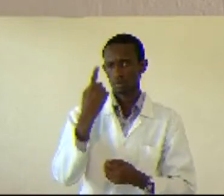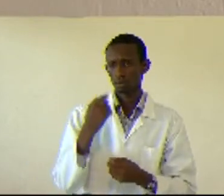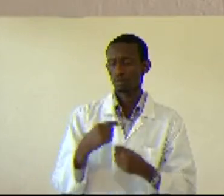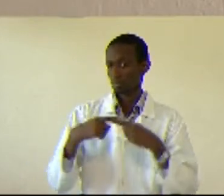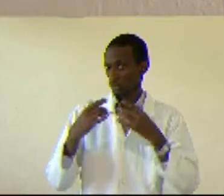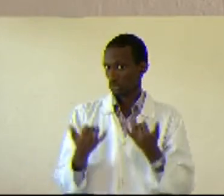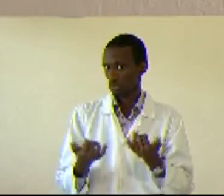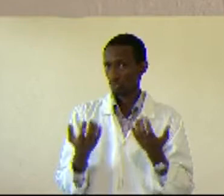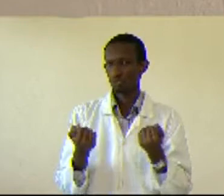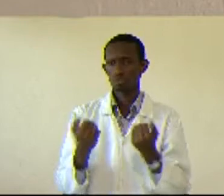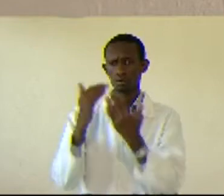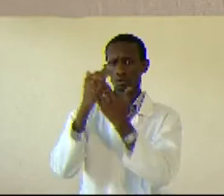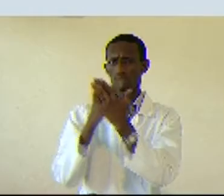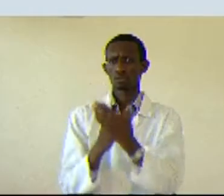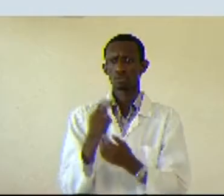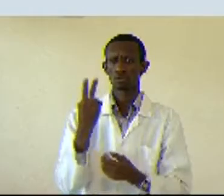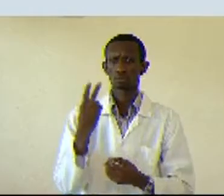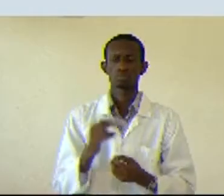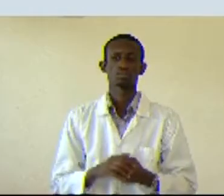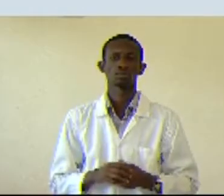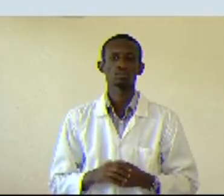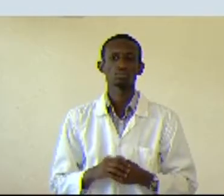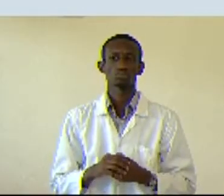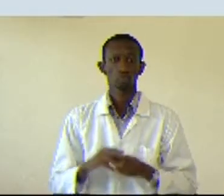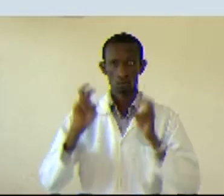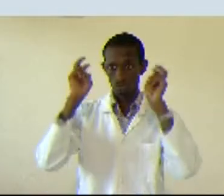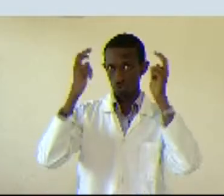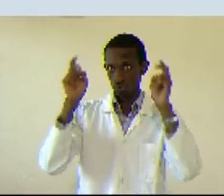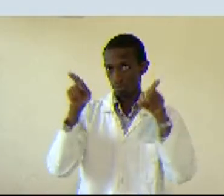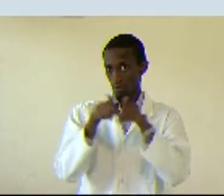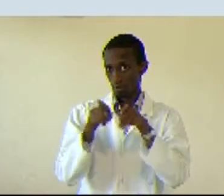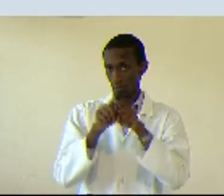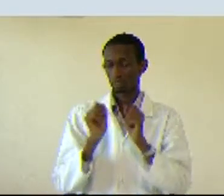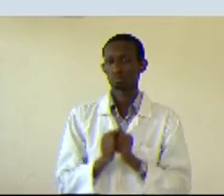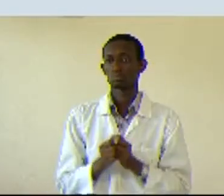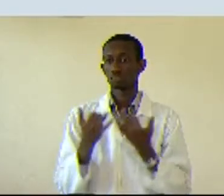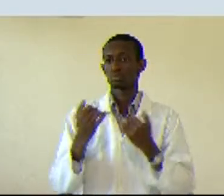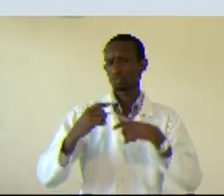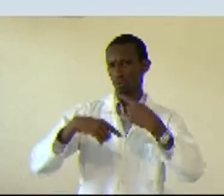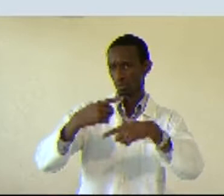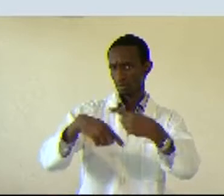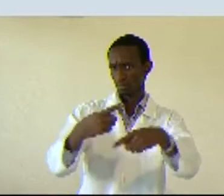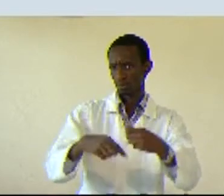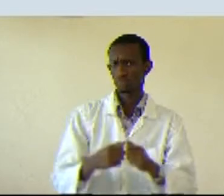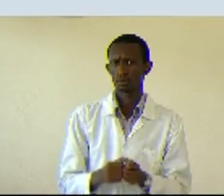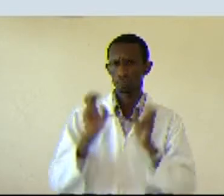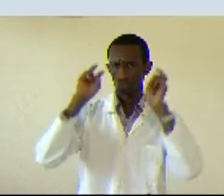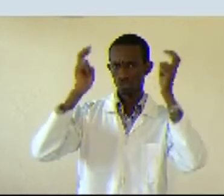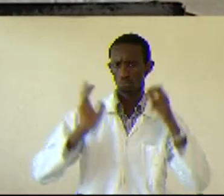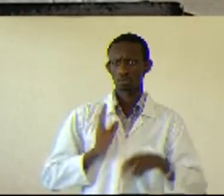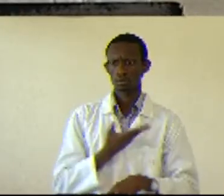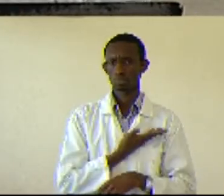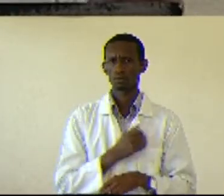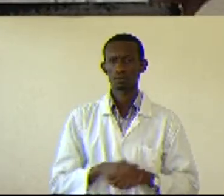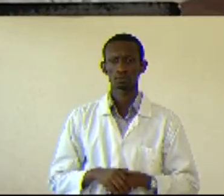2 for the same lesson. Means that we are going to continue with our lesson,